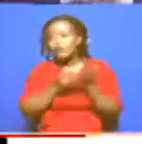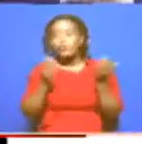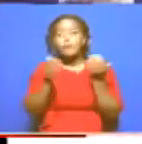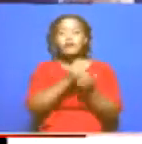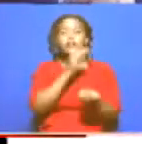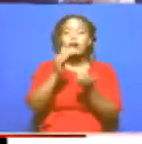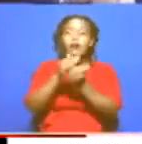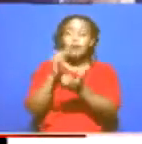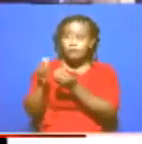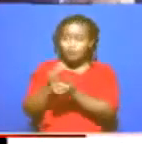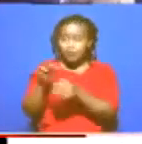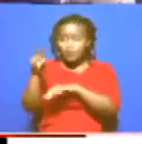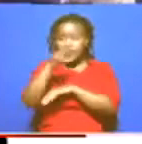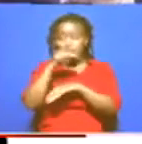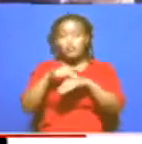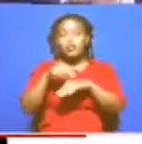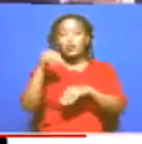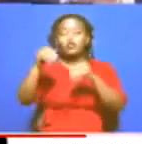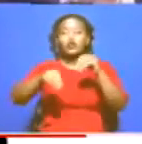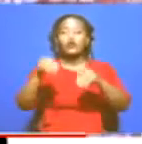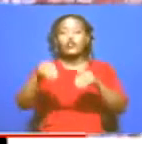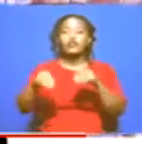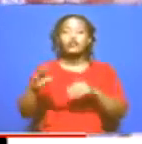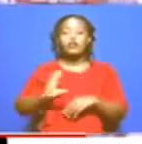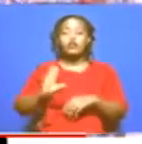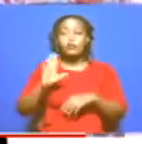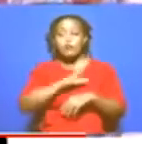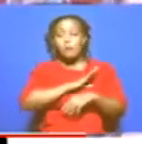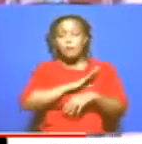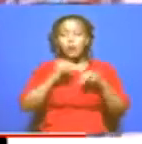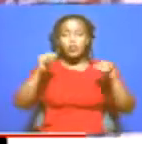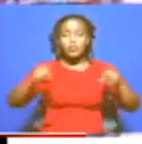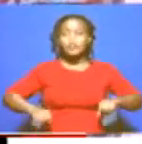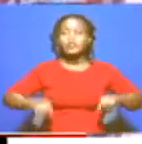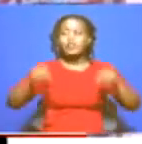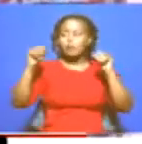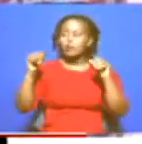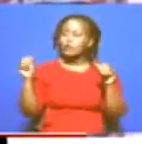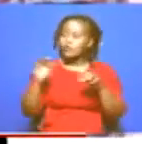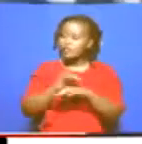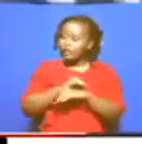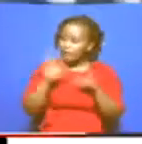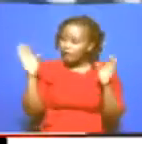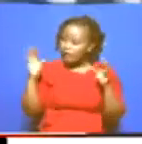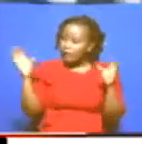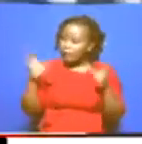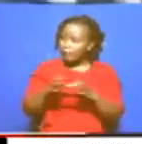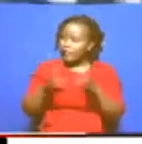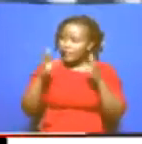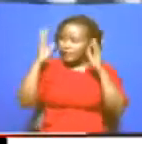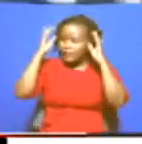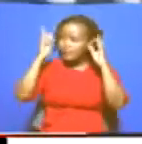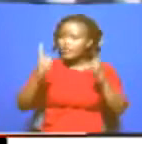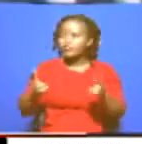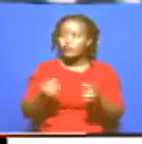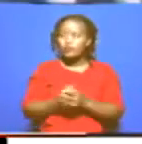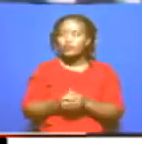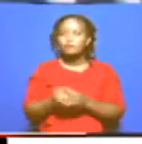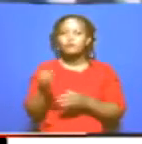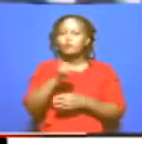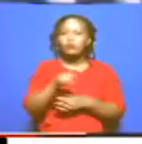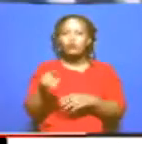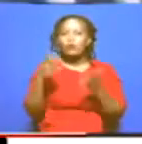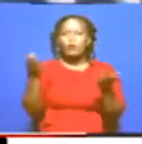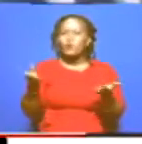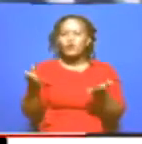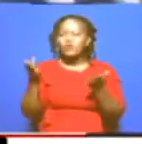National Election Board Chairperson Catherine Muma sought to clarify the party's position. We have not sat to determine